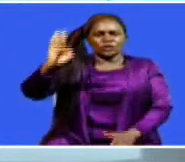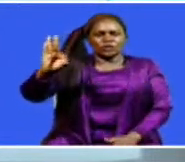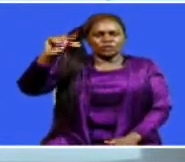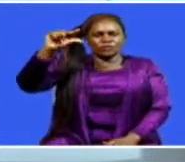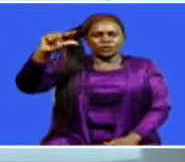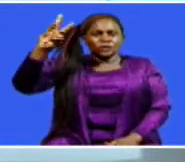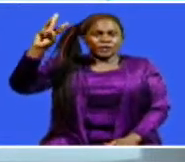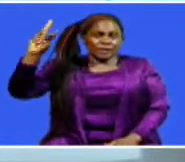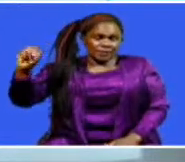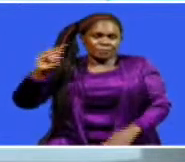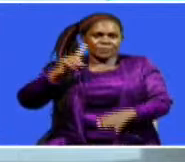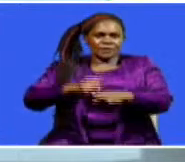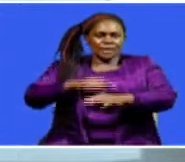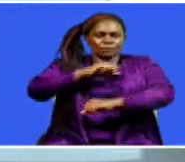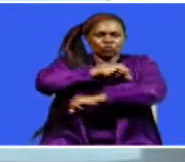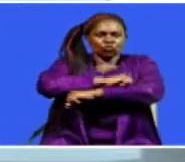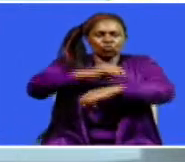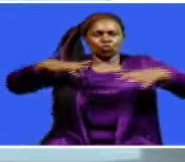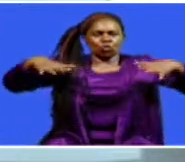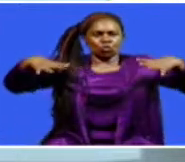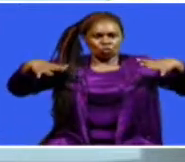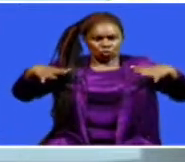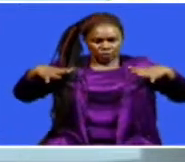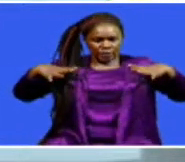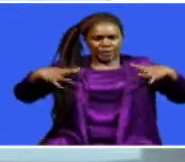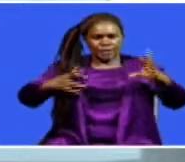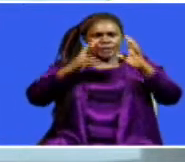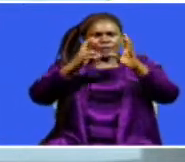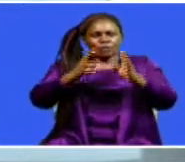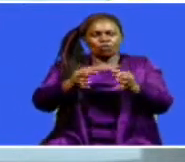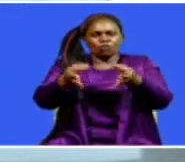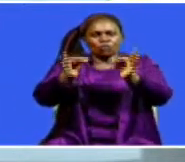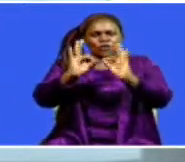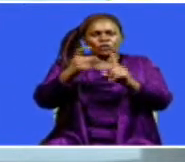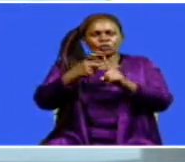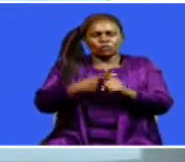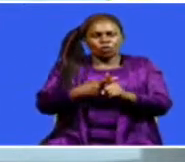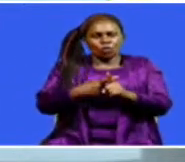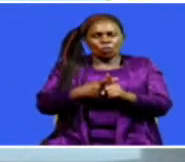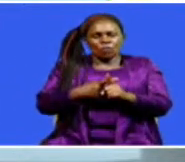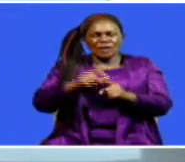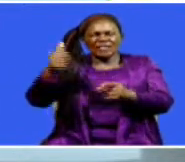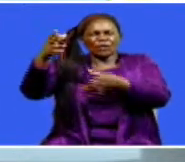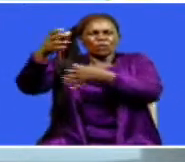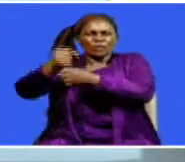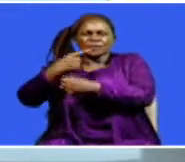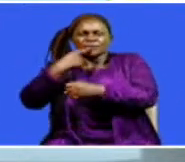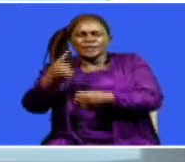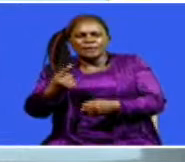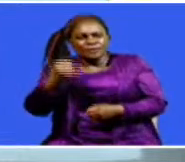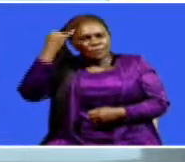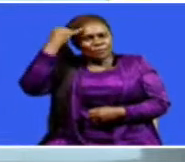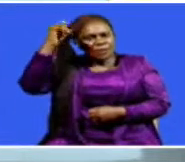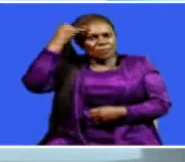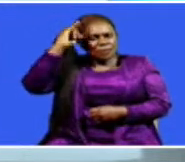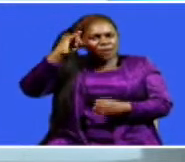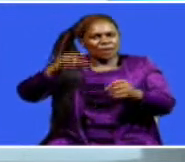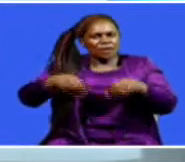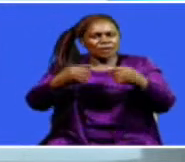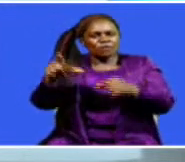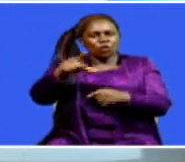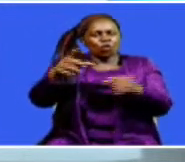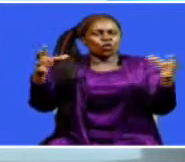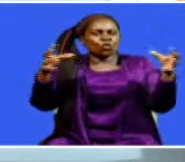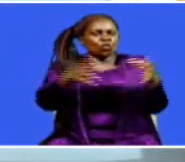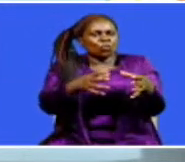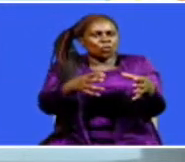genital mutilation during the school holidays. James Onyango, an officer from Ideal Research, says that the initiative uses the local